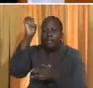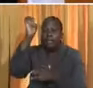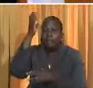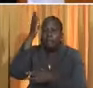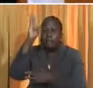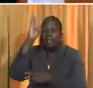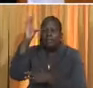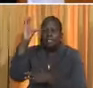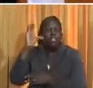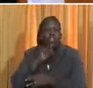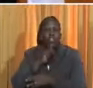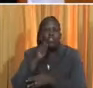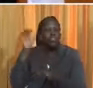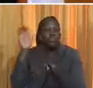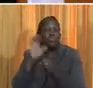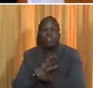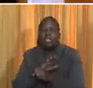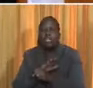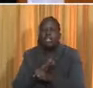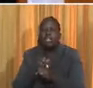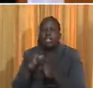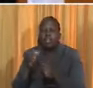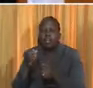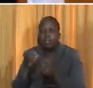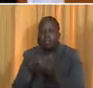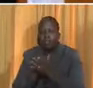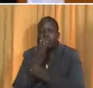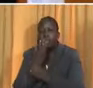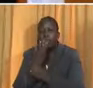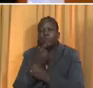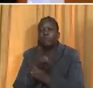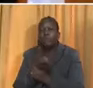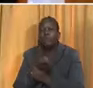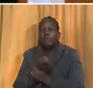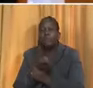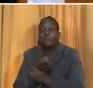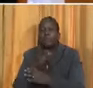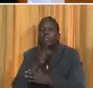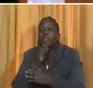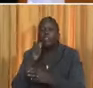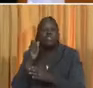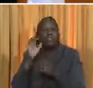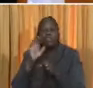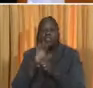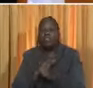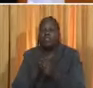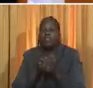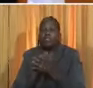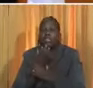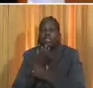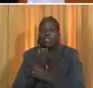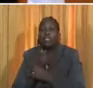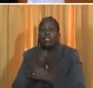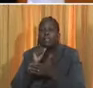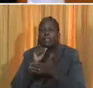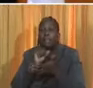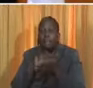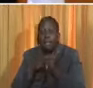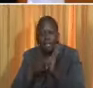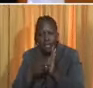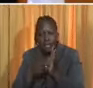bill and the signatures were presented to it. Not fully constituted in the sense that it did not have